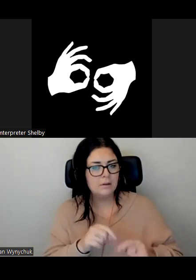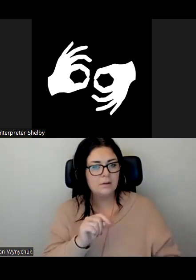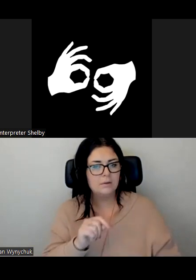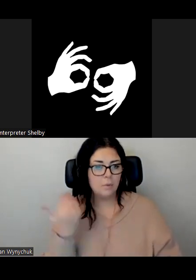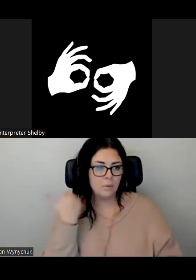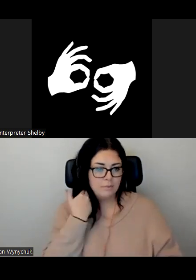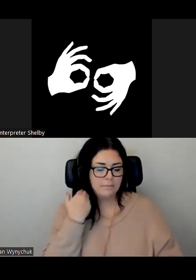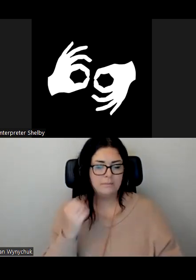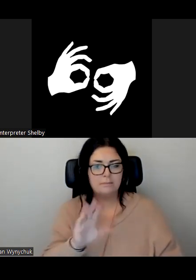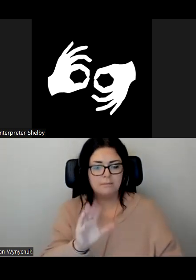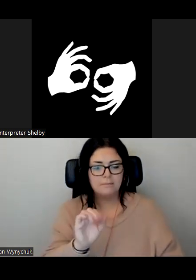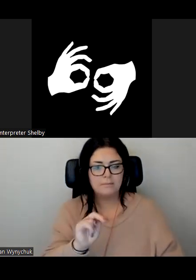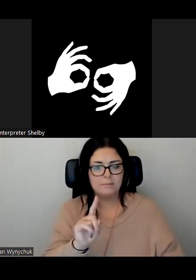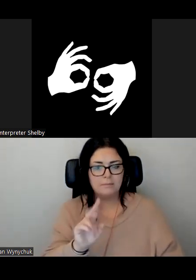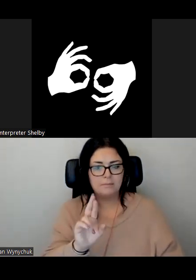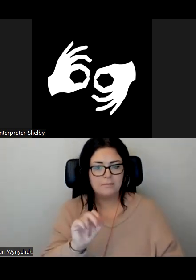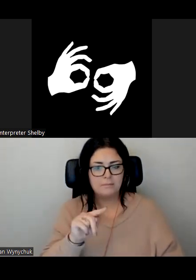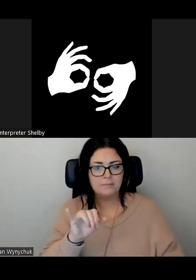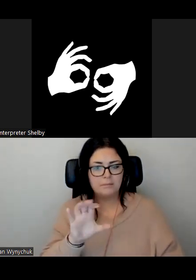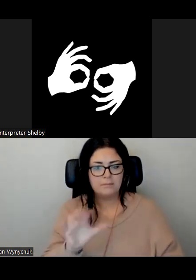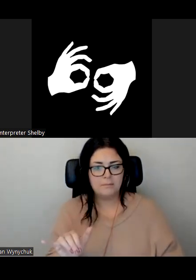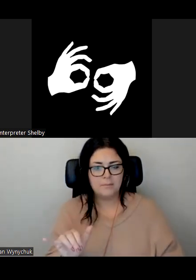bankruptcy? If one spouse